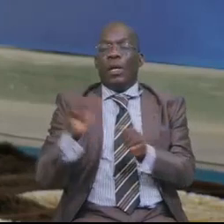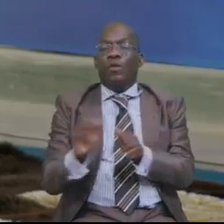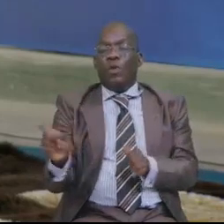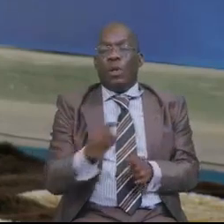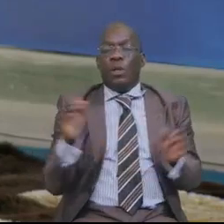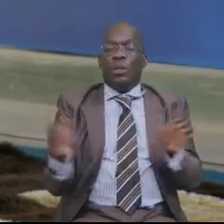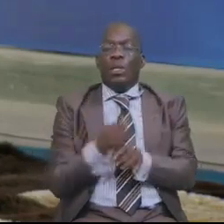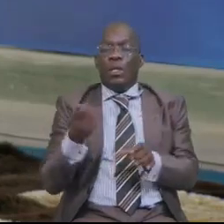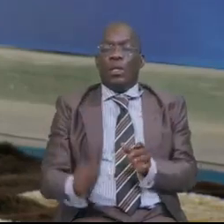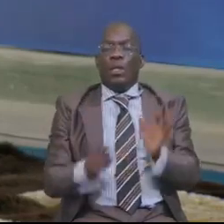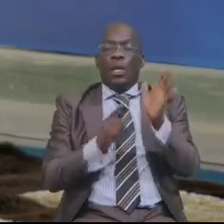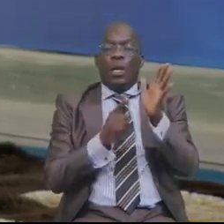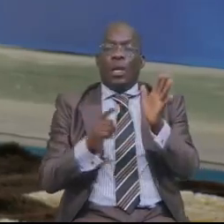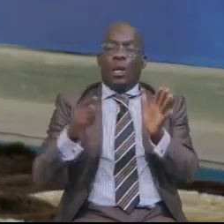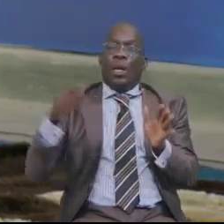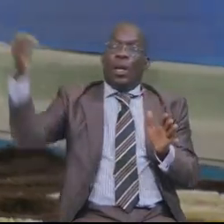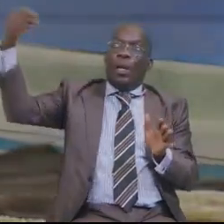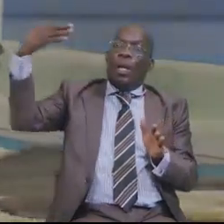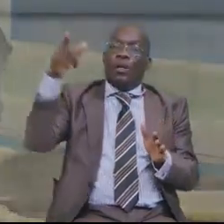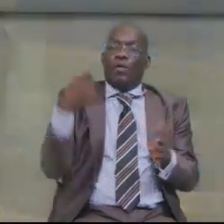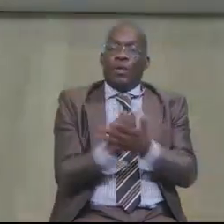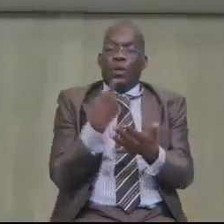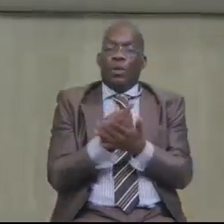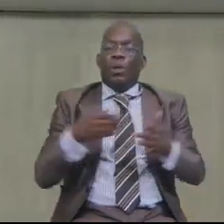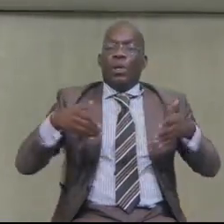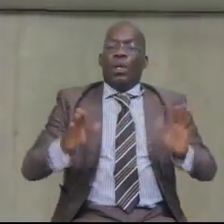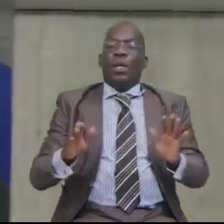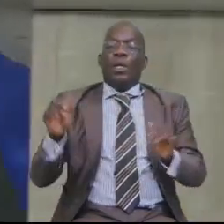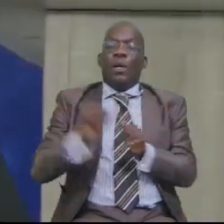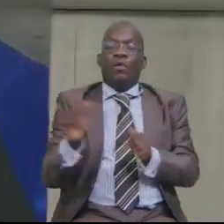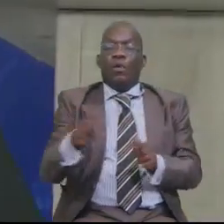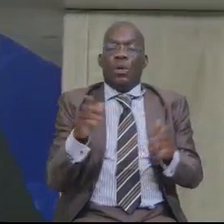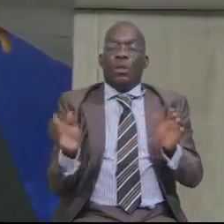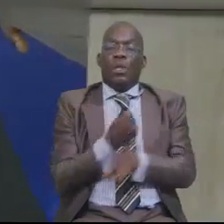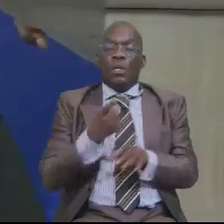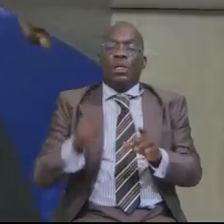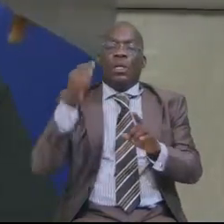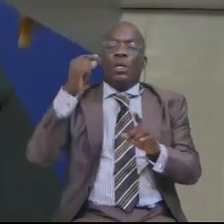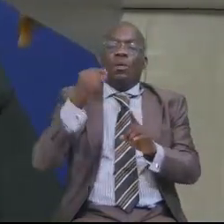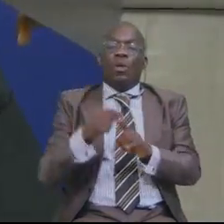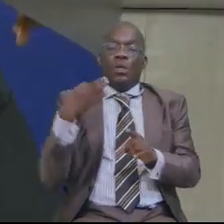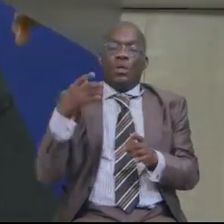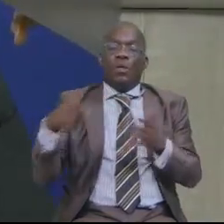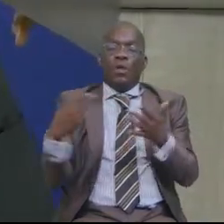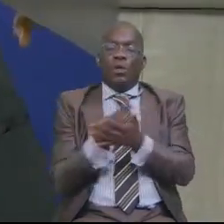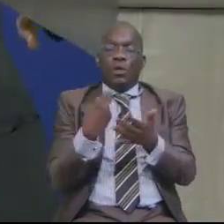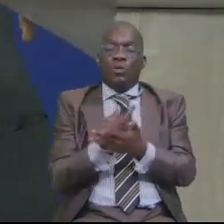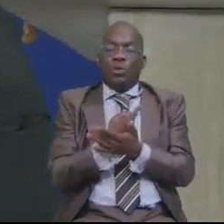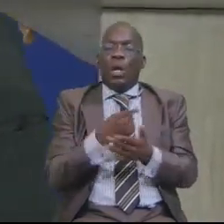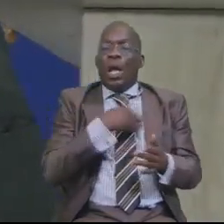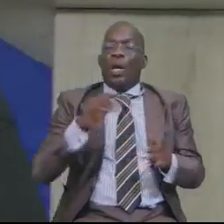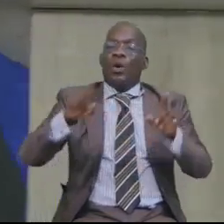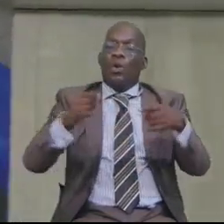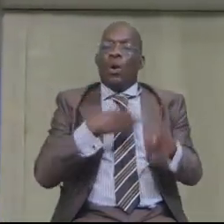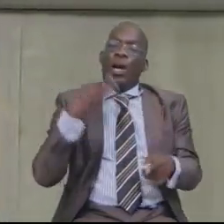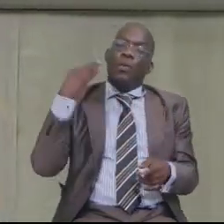the gospel. Let everyone take the message of the gospel and go and preach to them and do